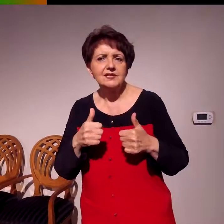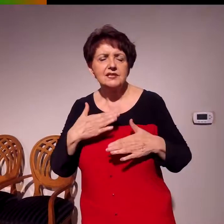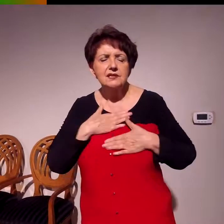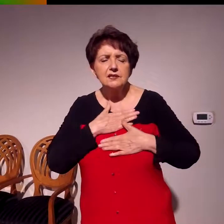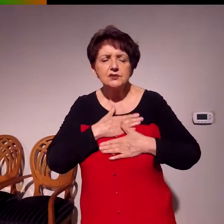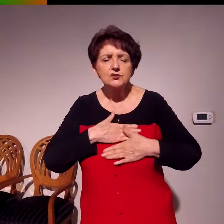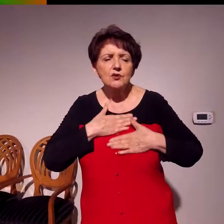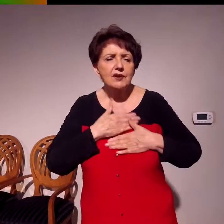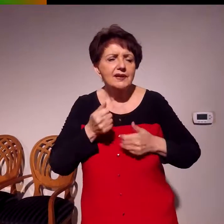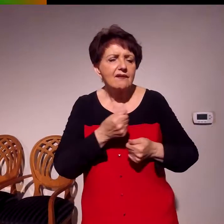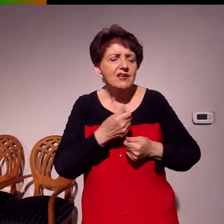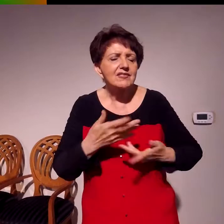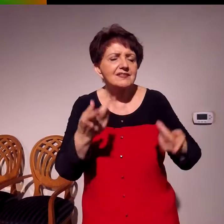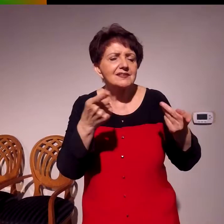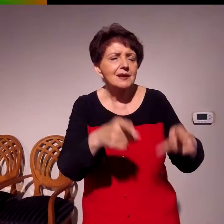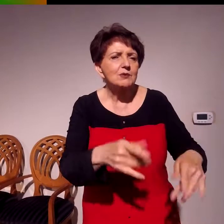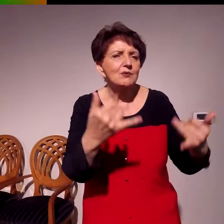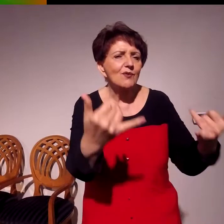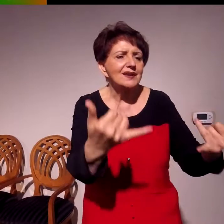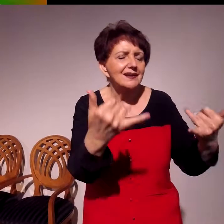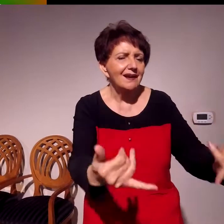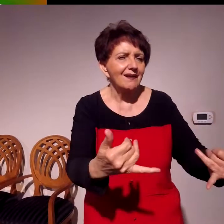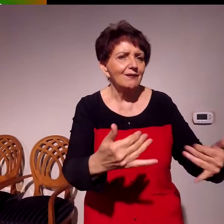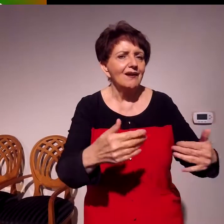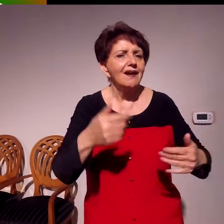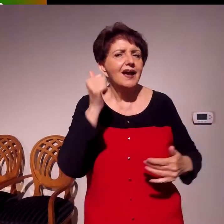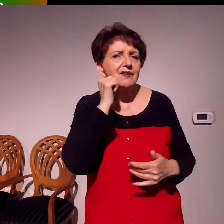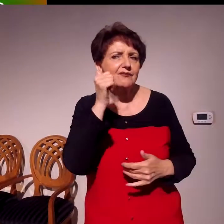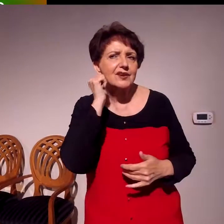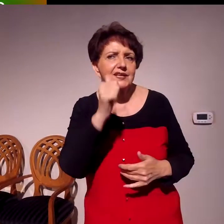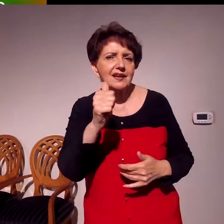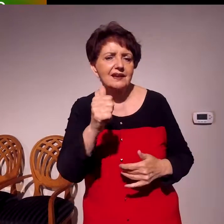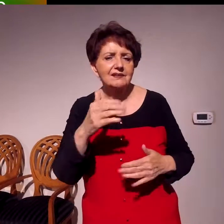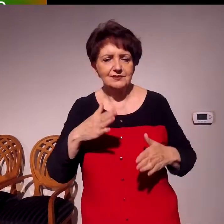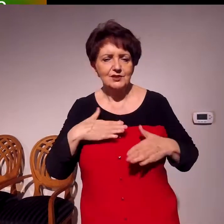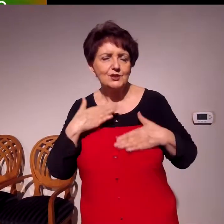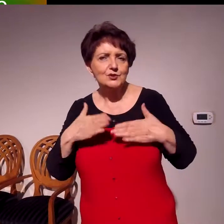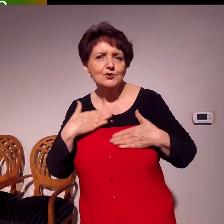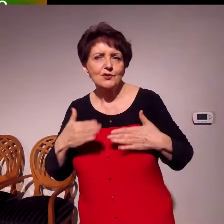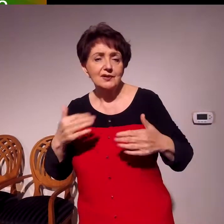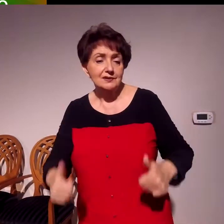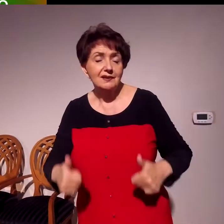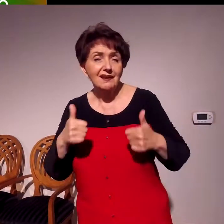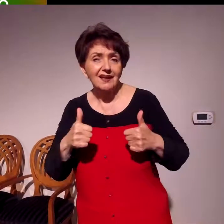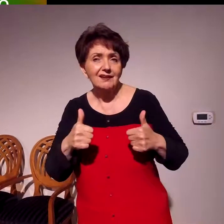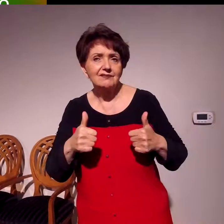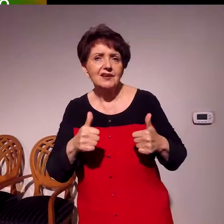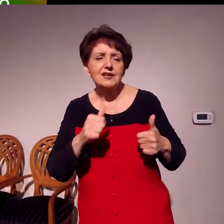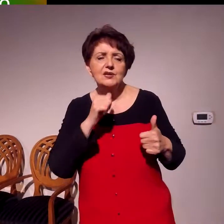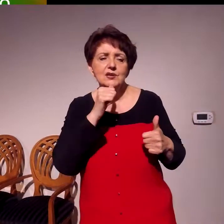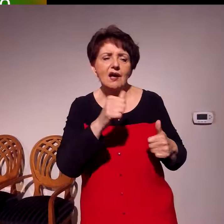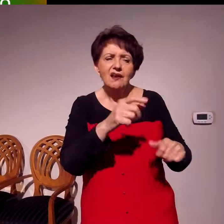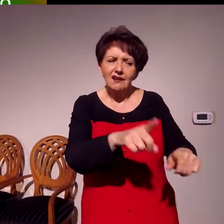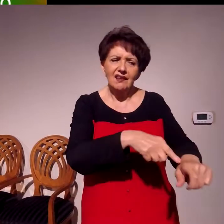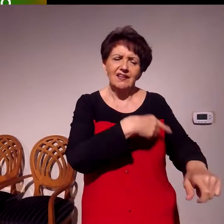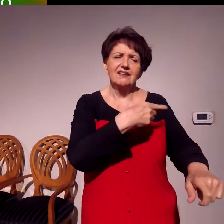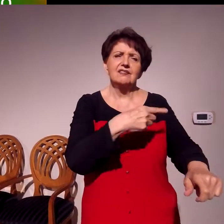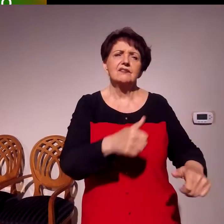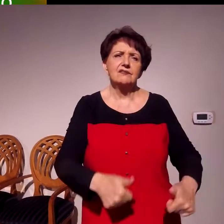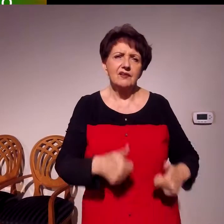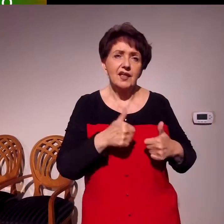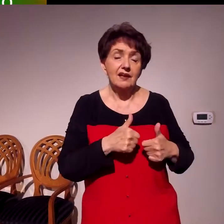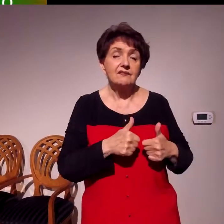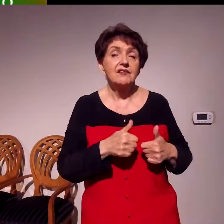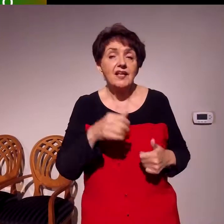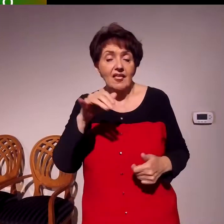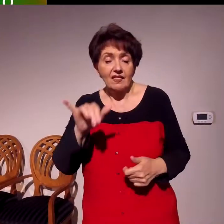what is at hand as we go along. Joy in life, not length of life, is the